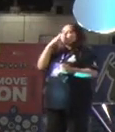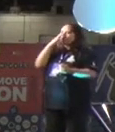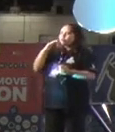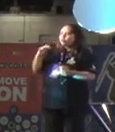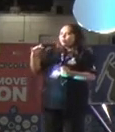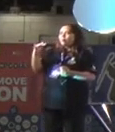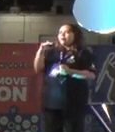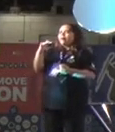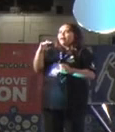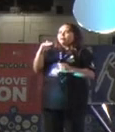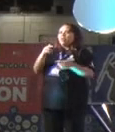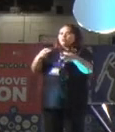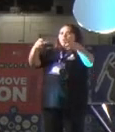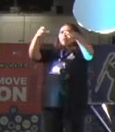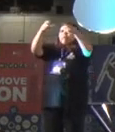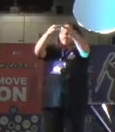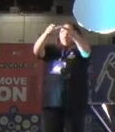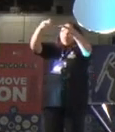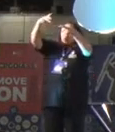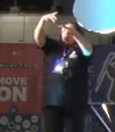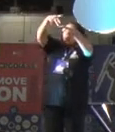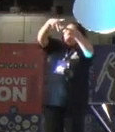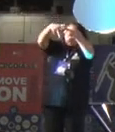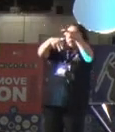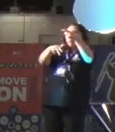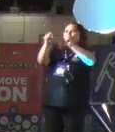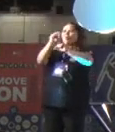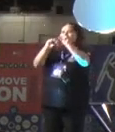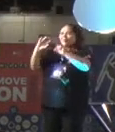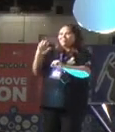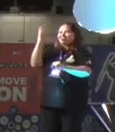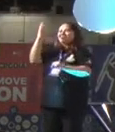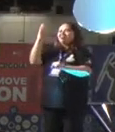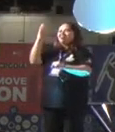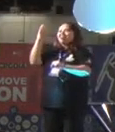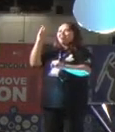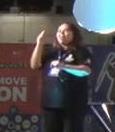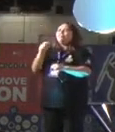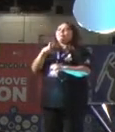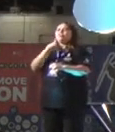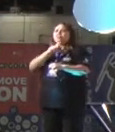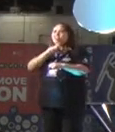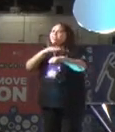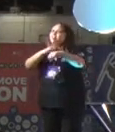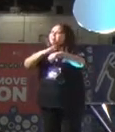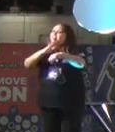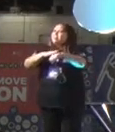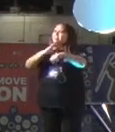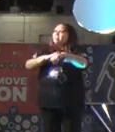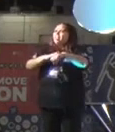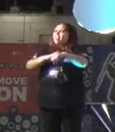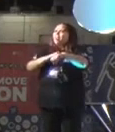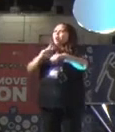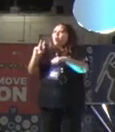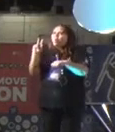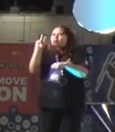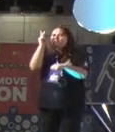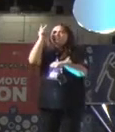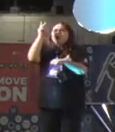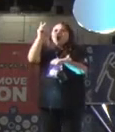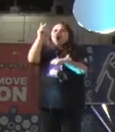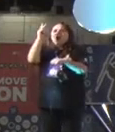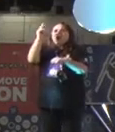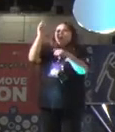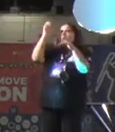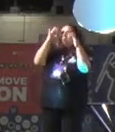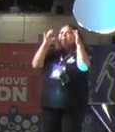hole. And I said to my father, this is what we should do. We should write a fantasy adventure story about kids traveling around